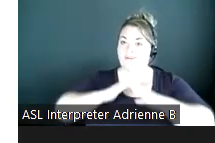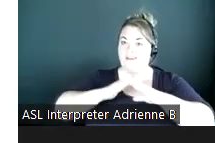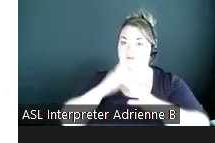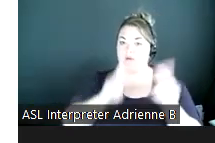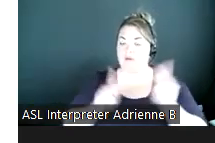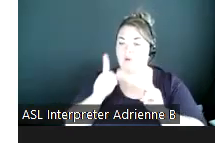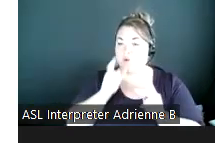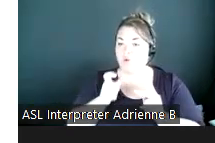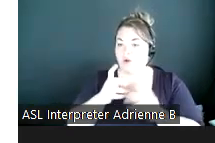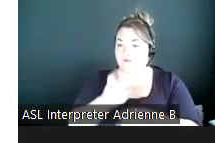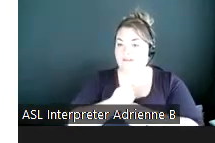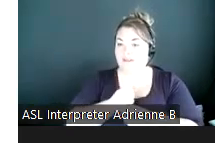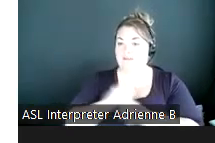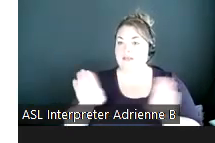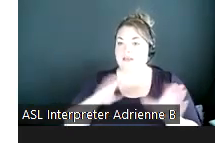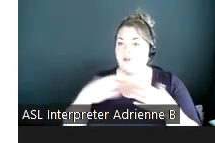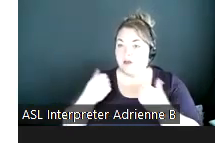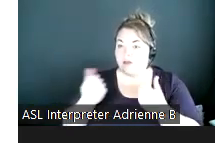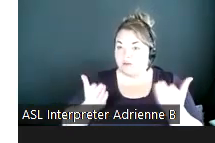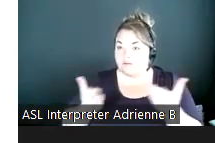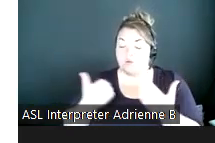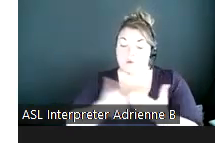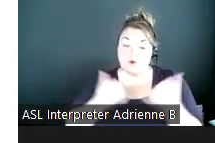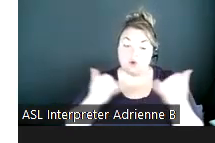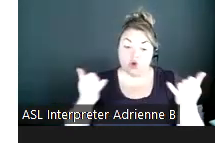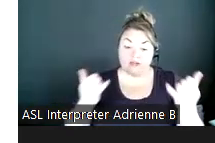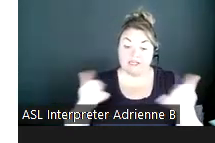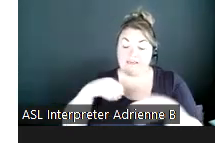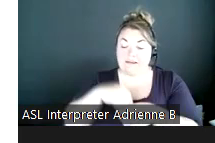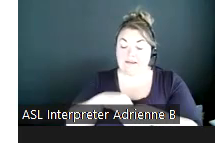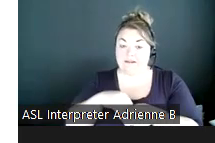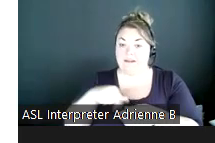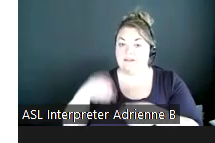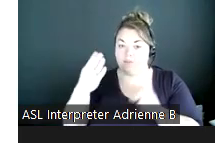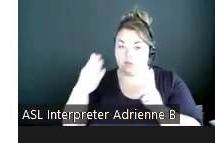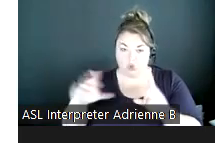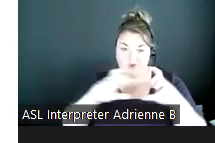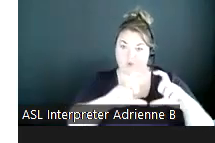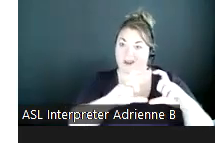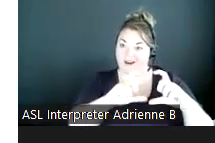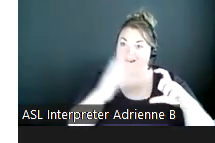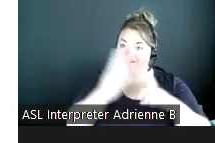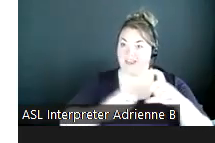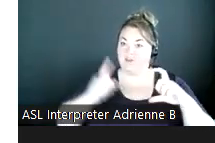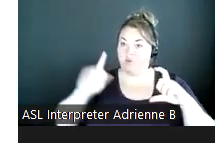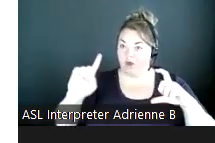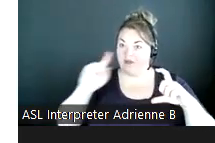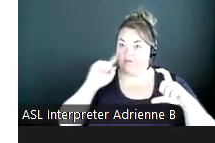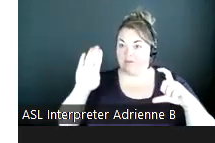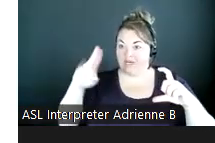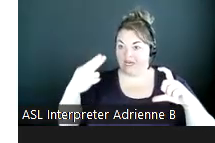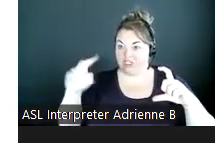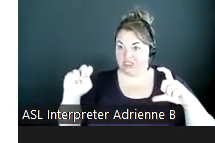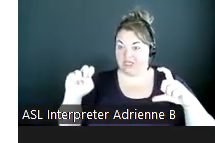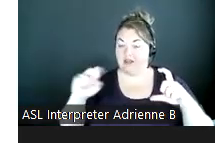health services. So we are currently in this blue square, phase 1 of the BHE, where